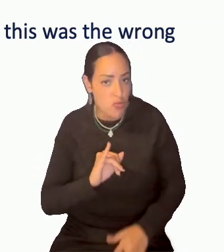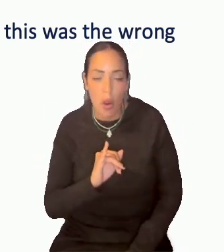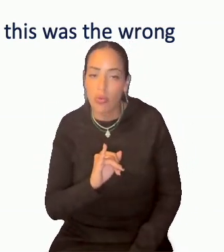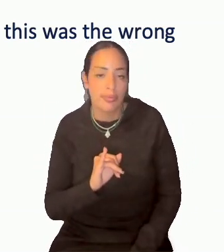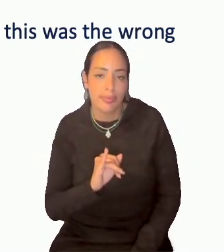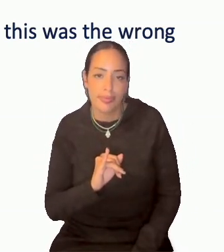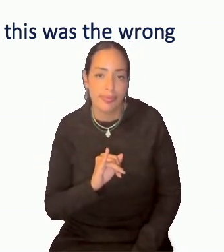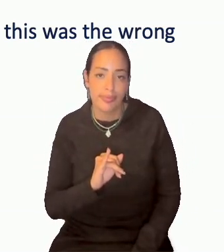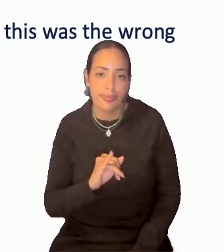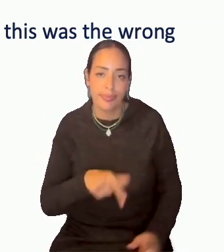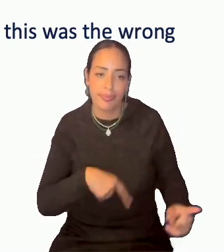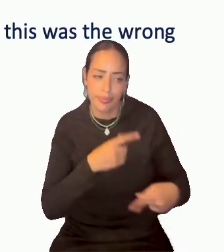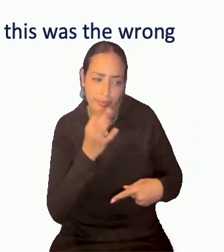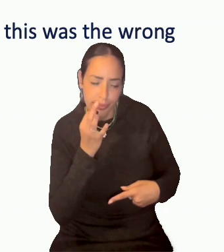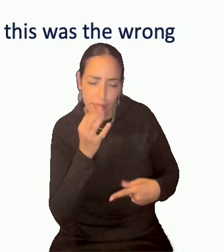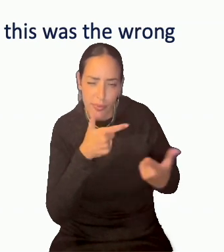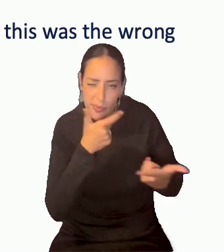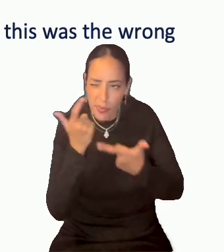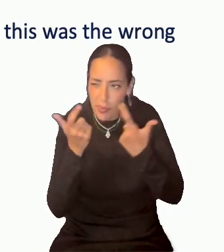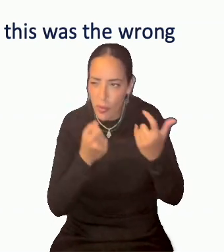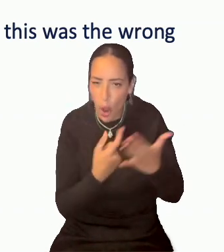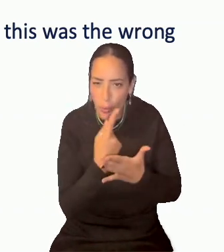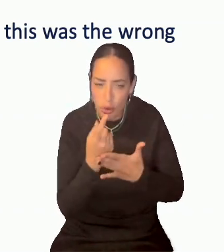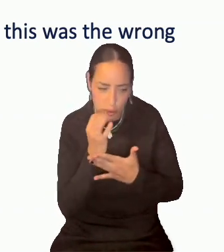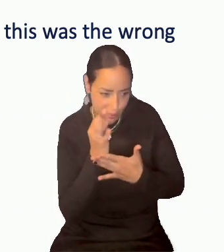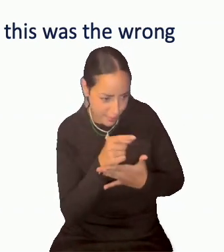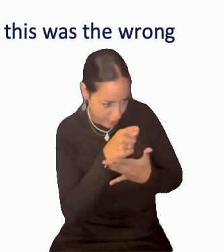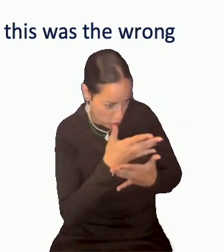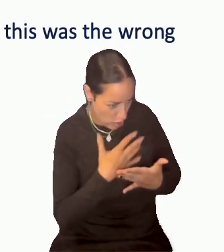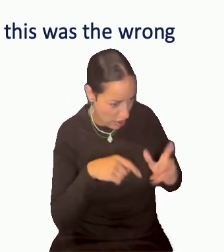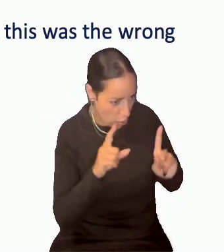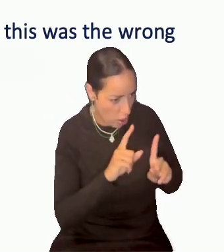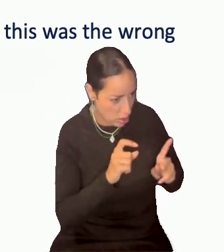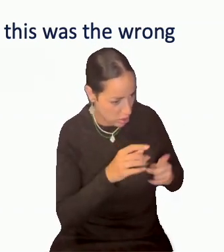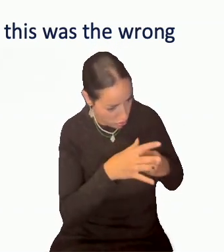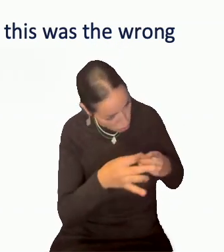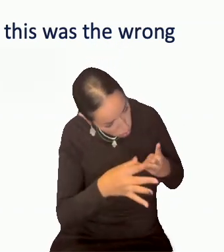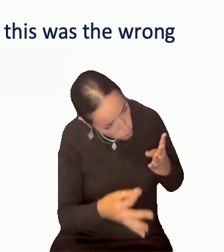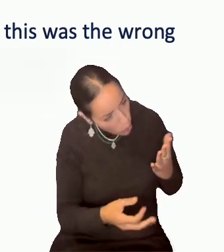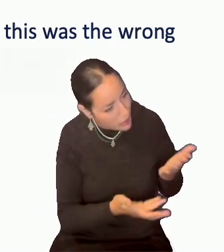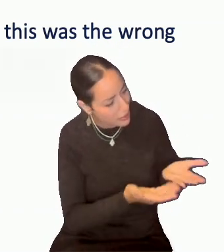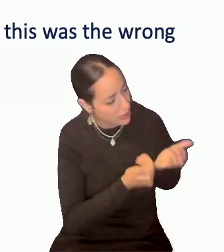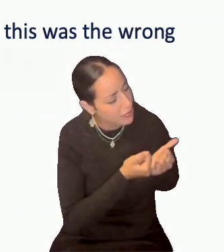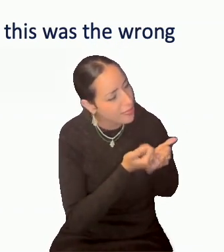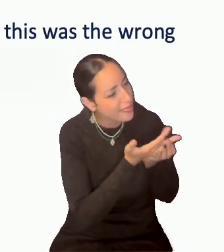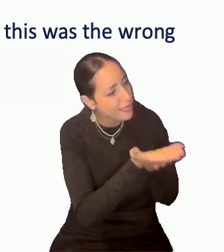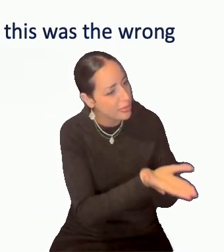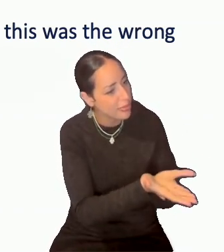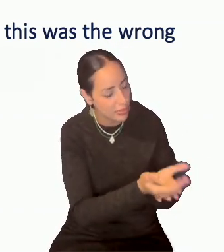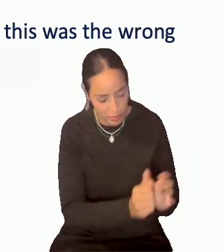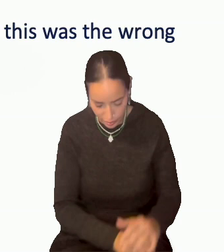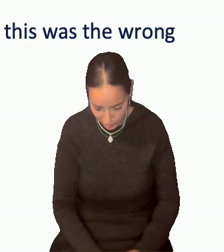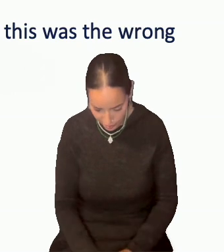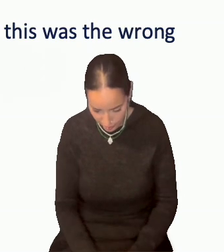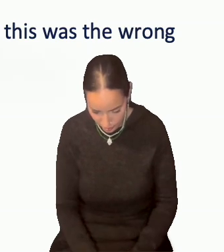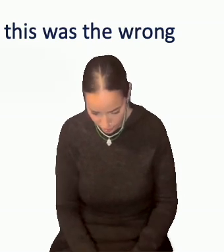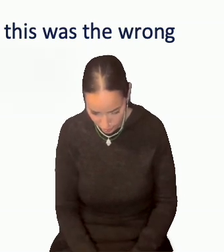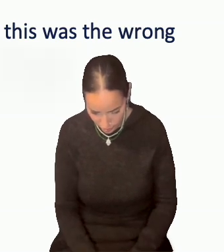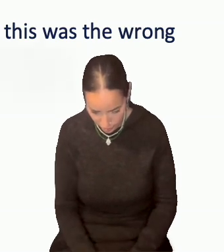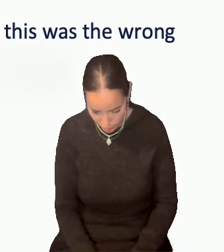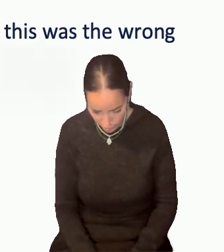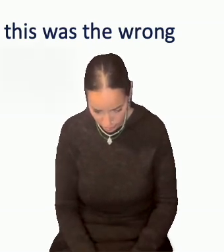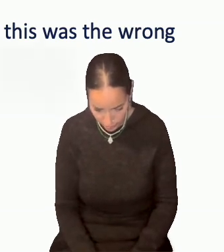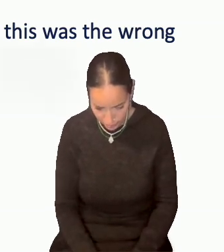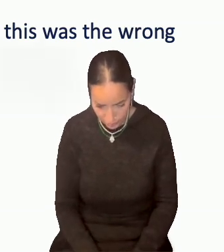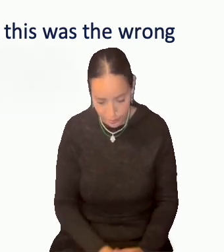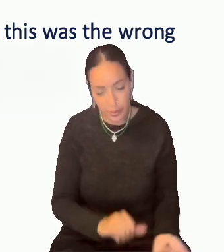do. Always seek out opportunities to ask them what they need and offer choices wherever possible. On the following